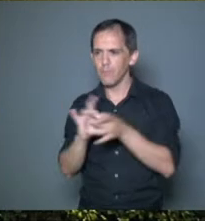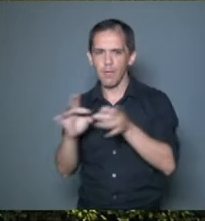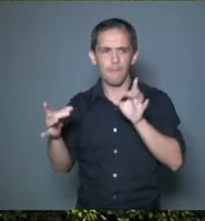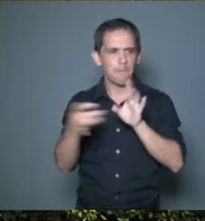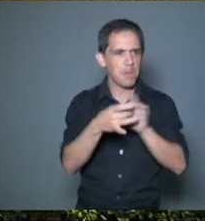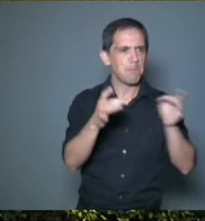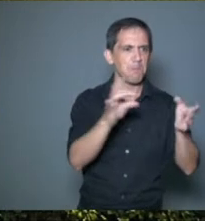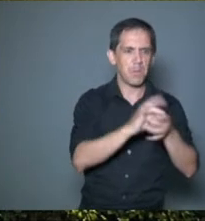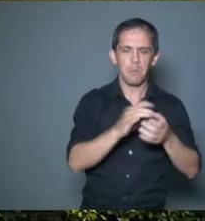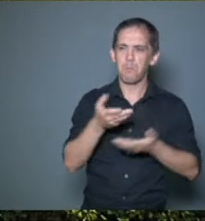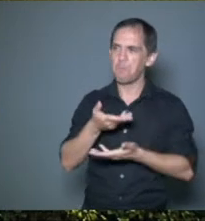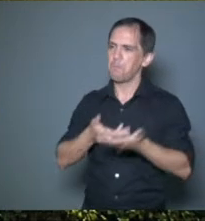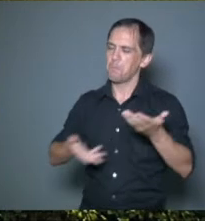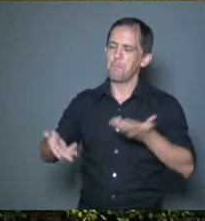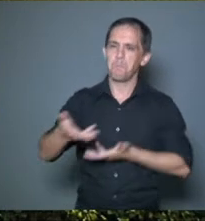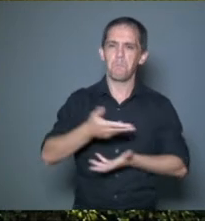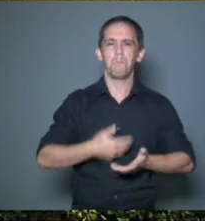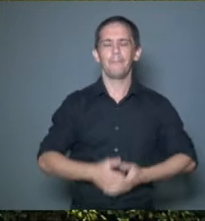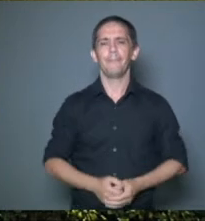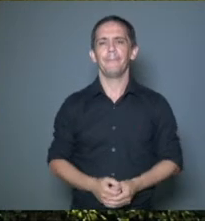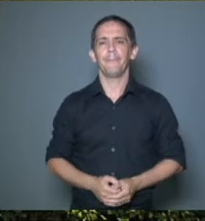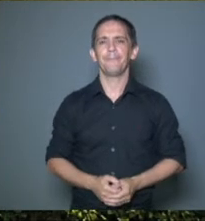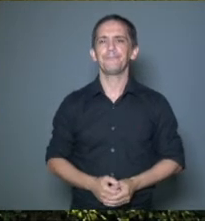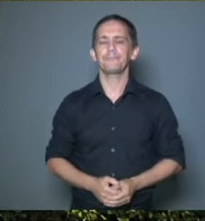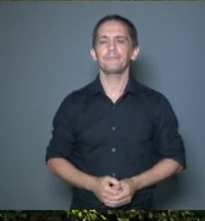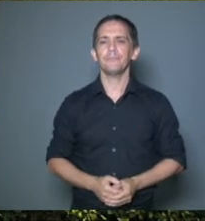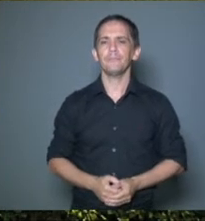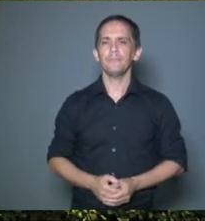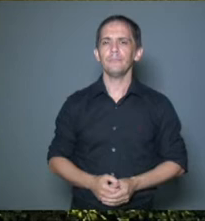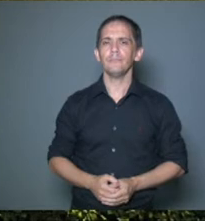different projects and initiatives.